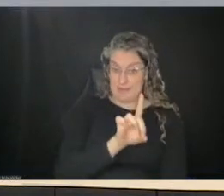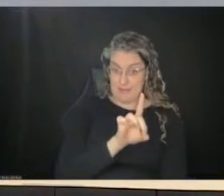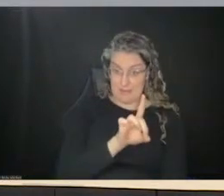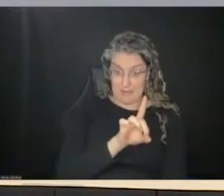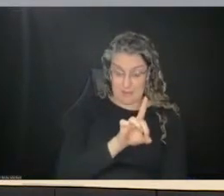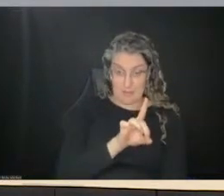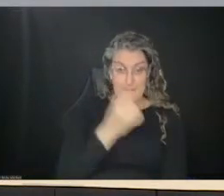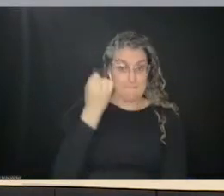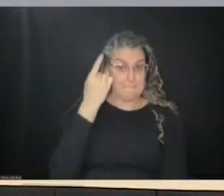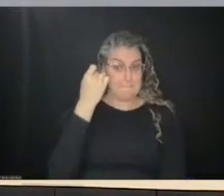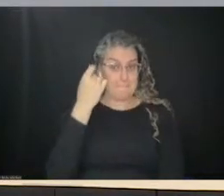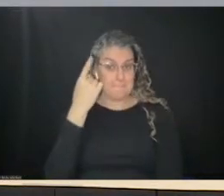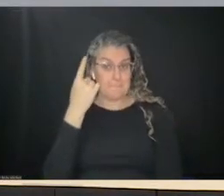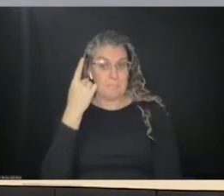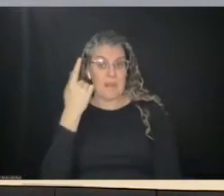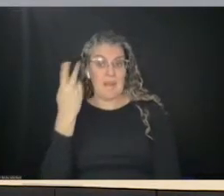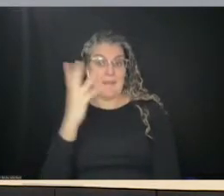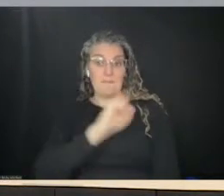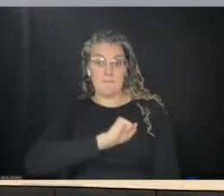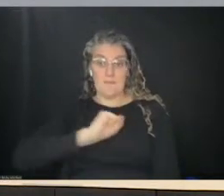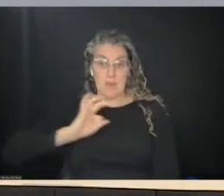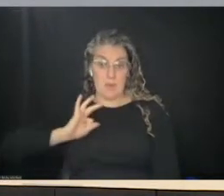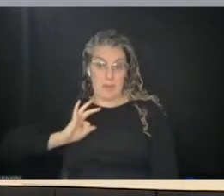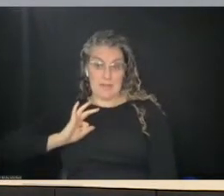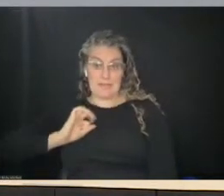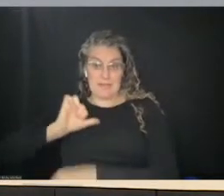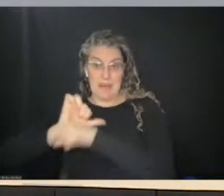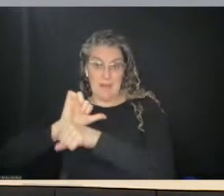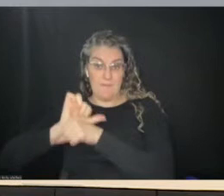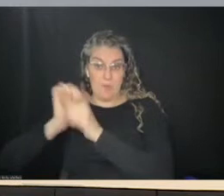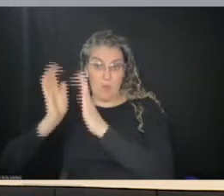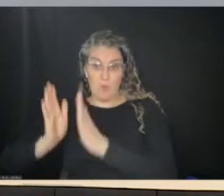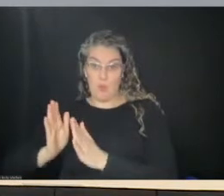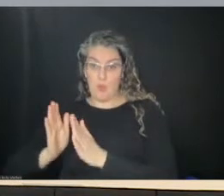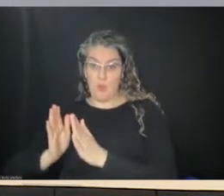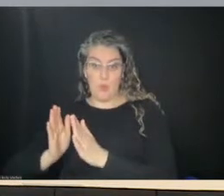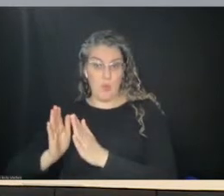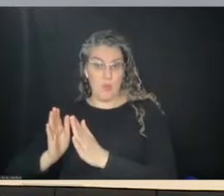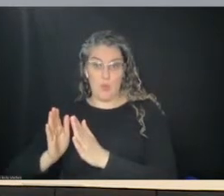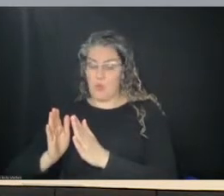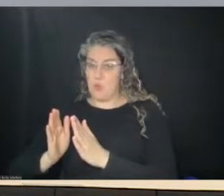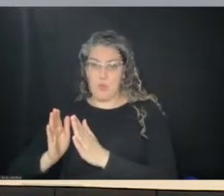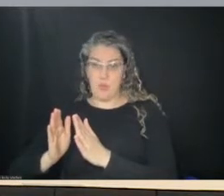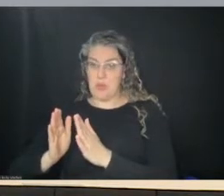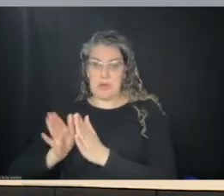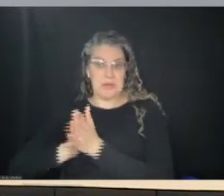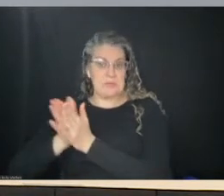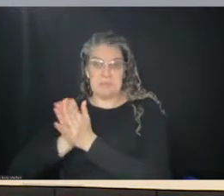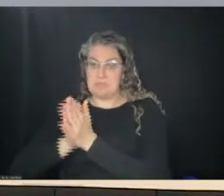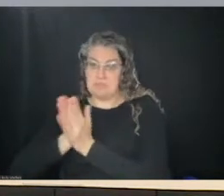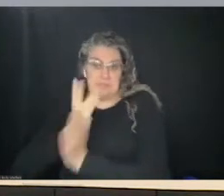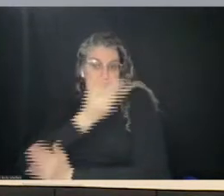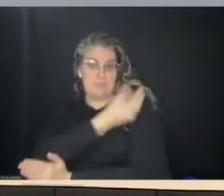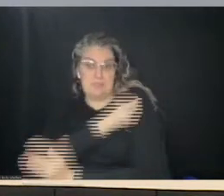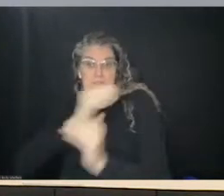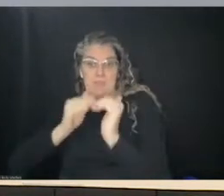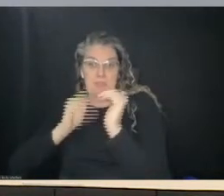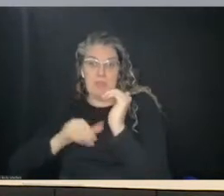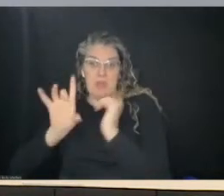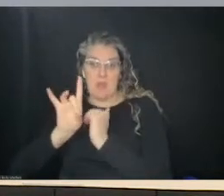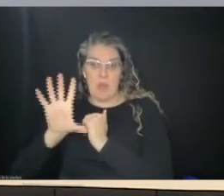of long-term care and community care facilities where the rate for the staff is certainly less than 85%.